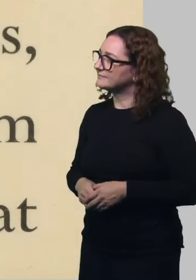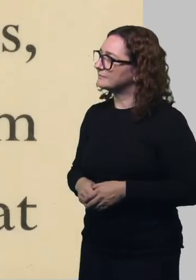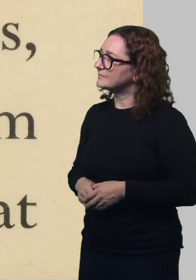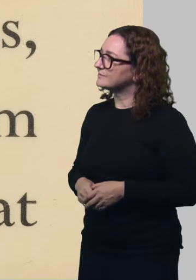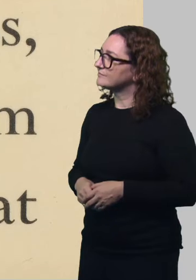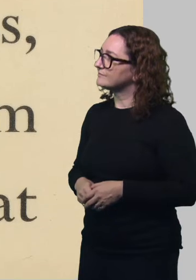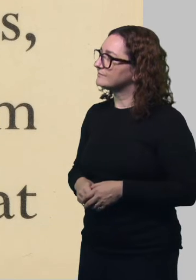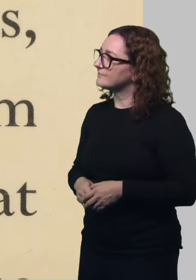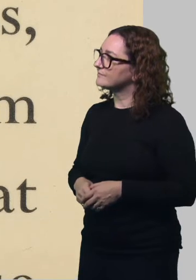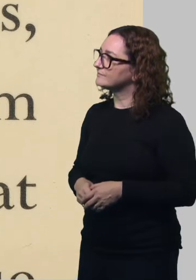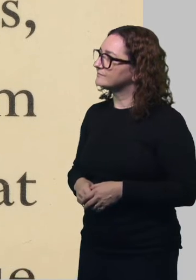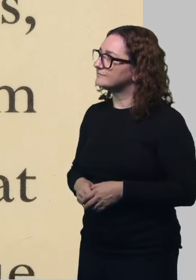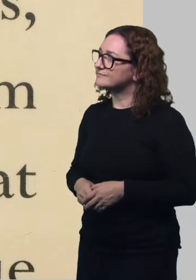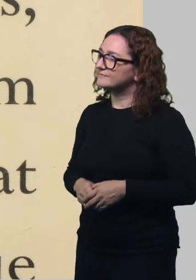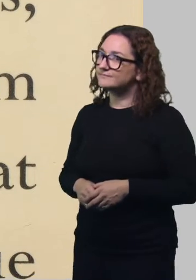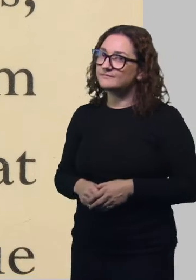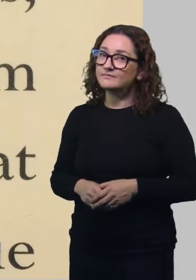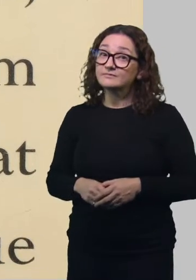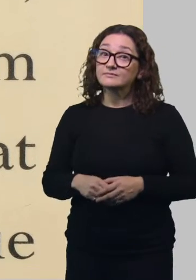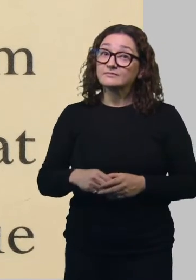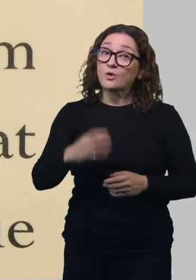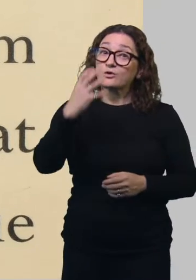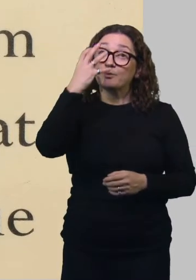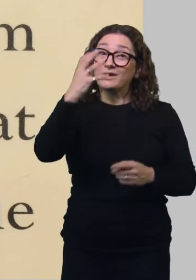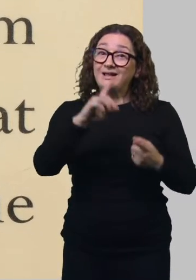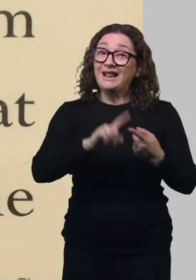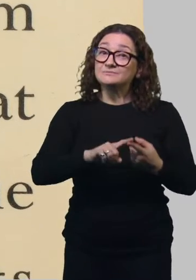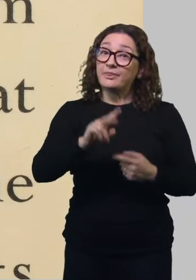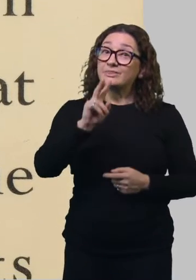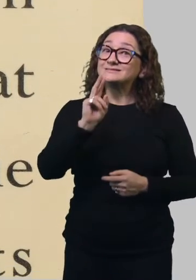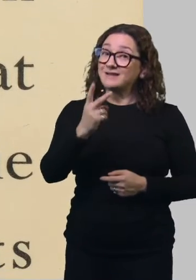This is the Accession Declaration of Queen Elizabeth II.